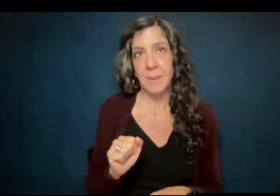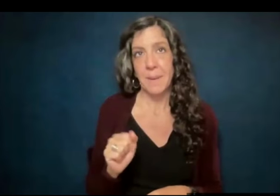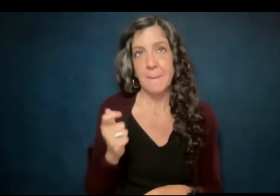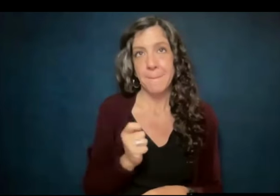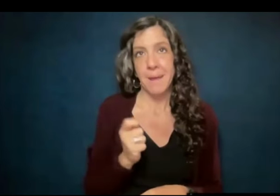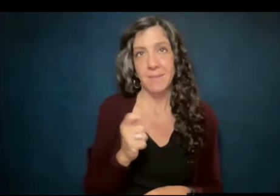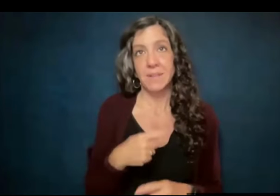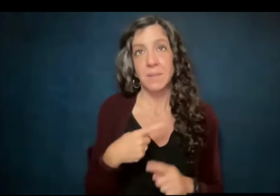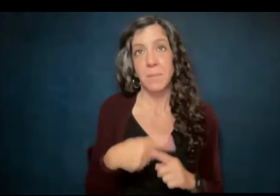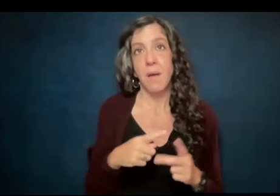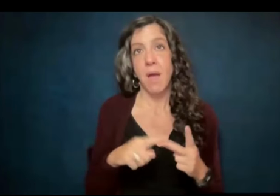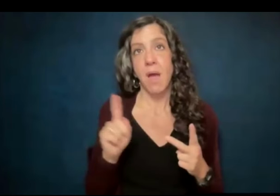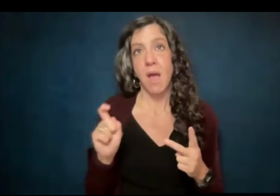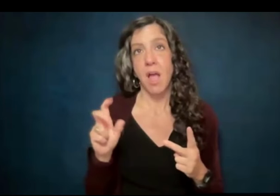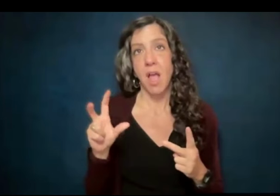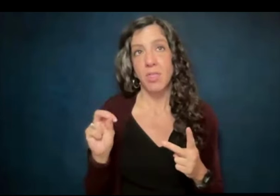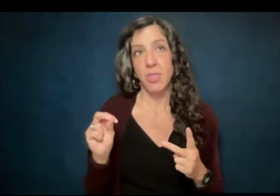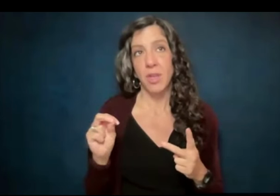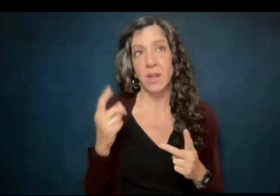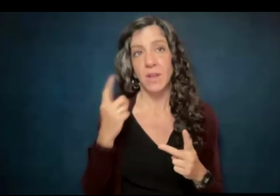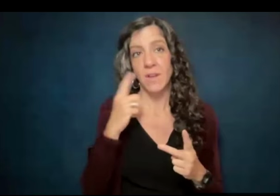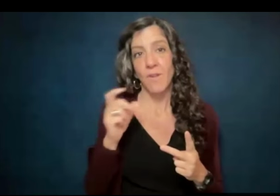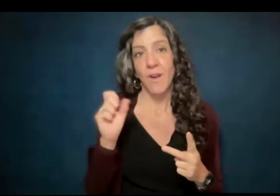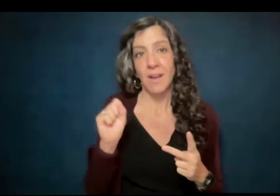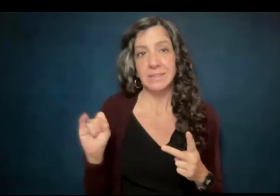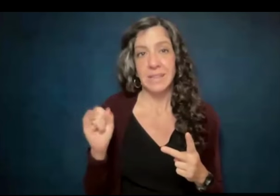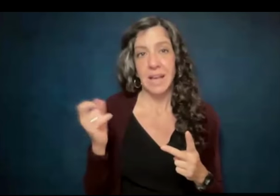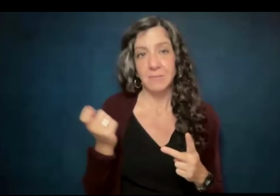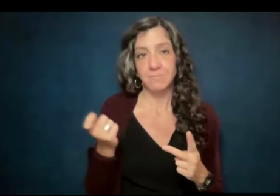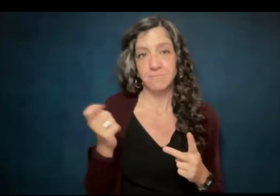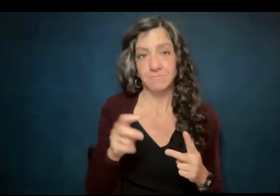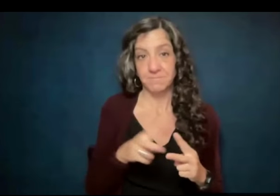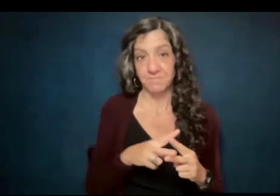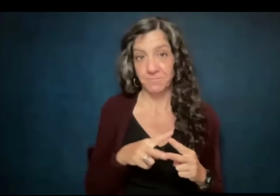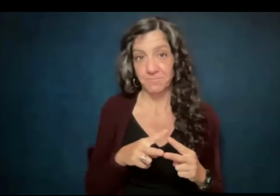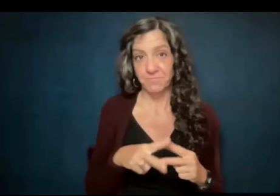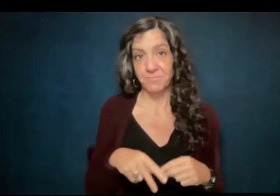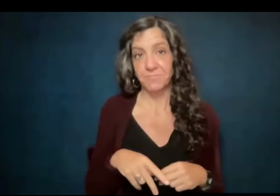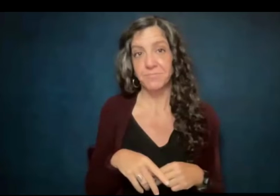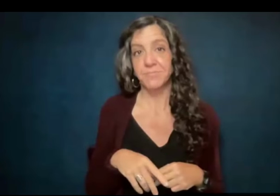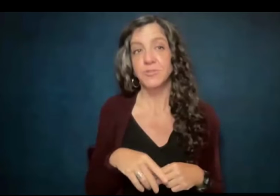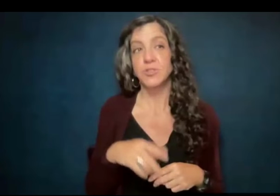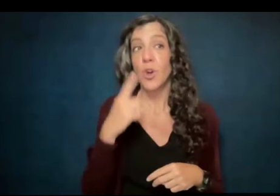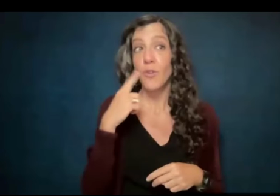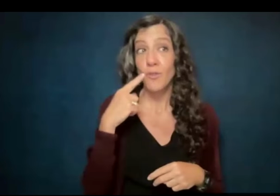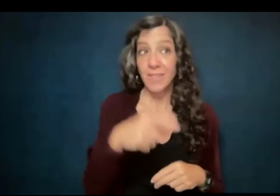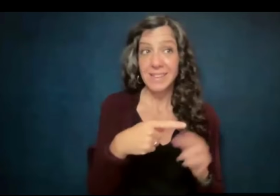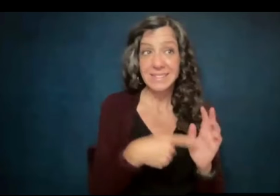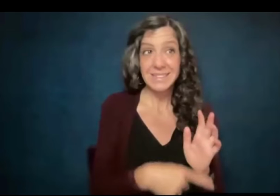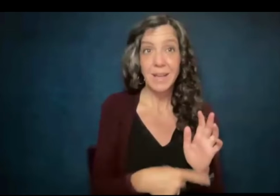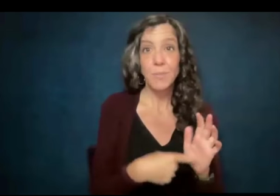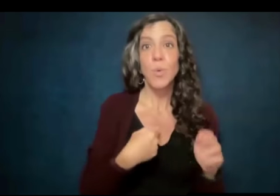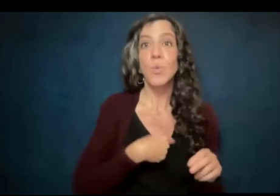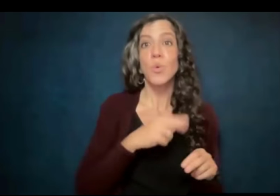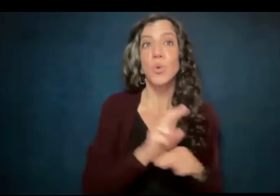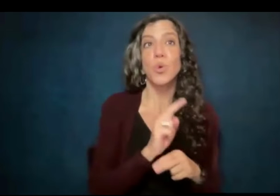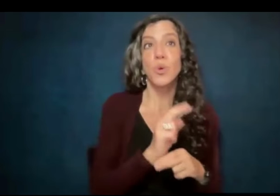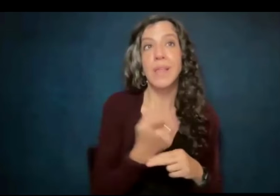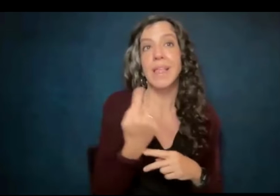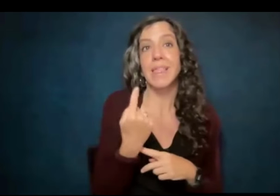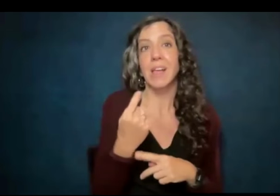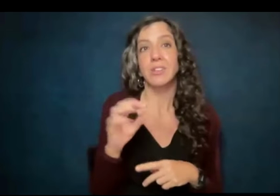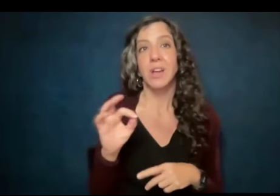month in SSI. Now, in this example, we are using the Last year's FBR